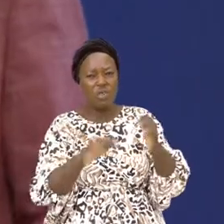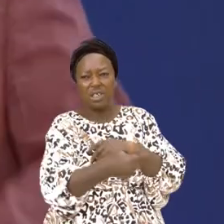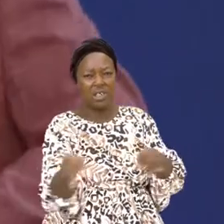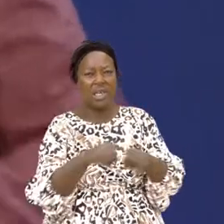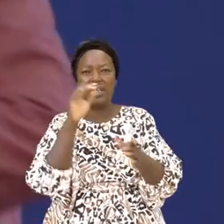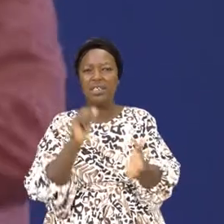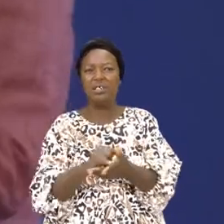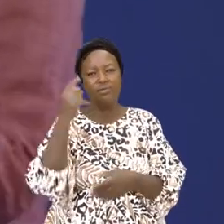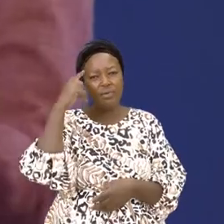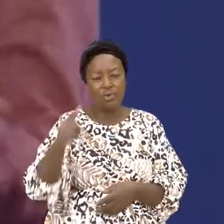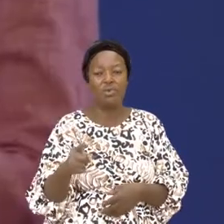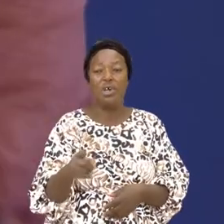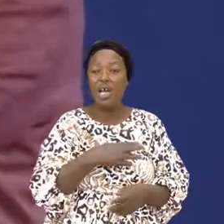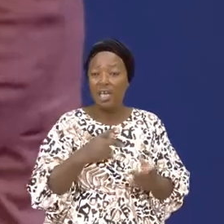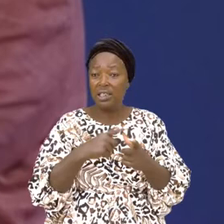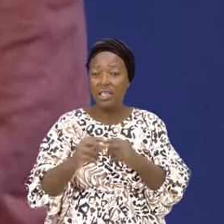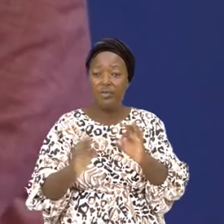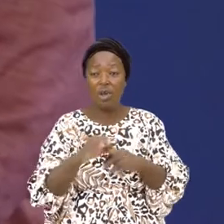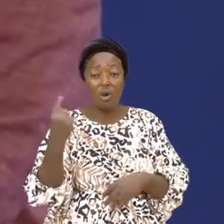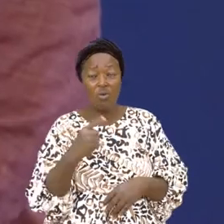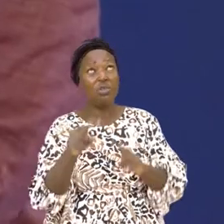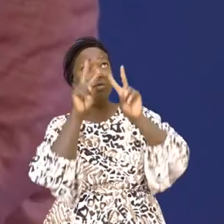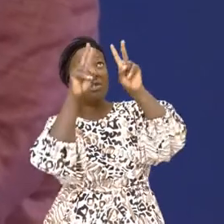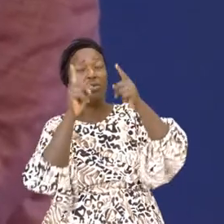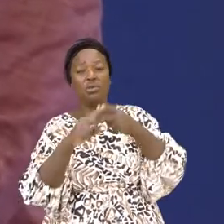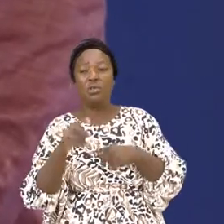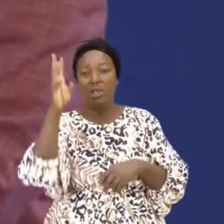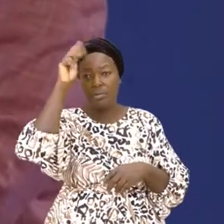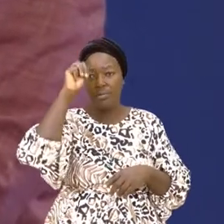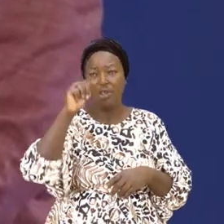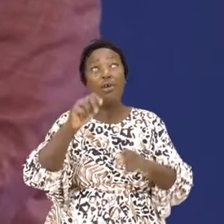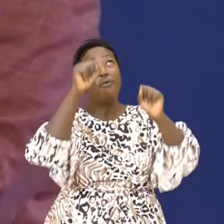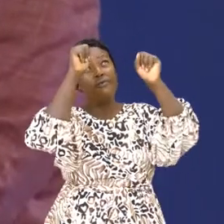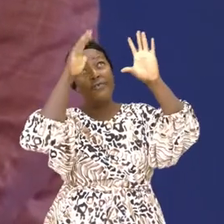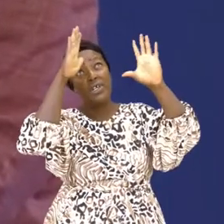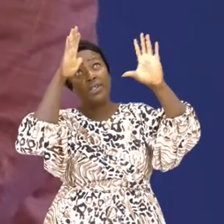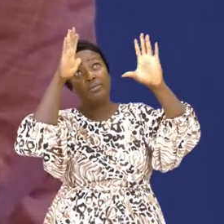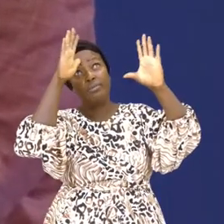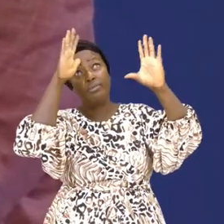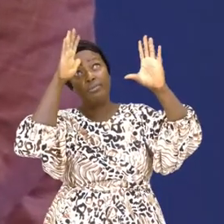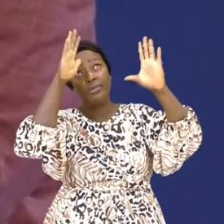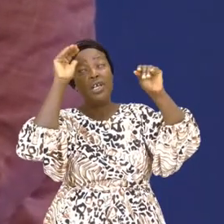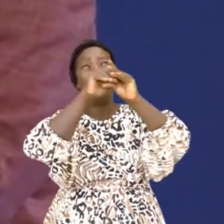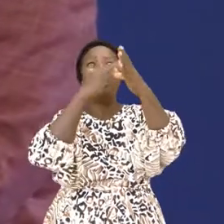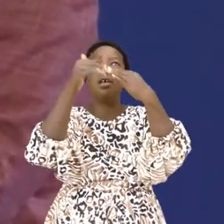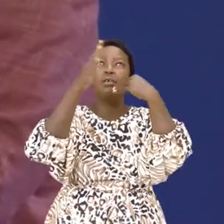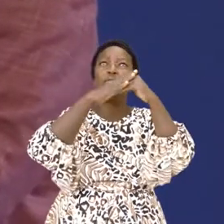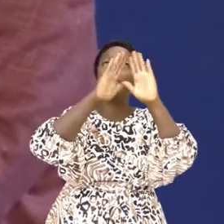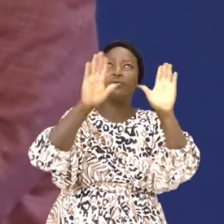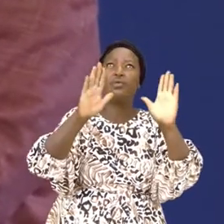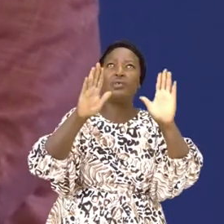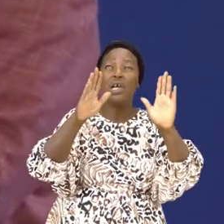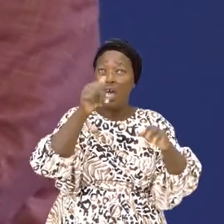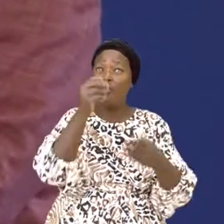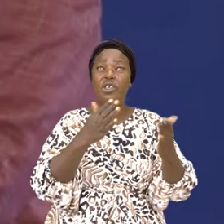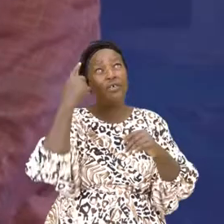that for you. And if you are always looking up to Him, Father in heaven, I'm here for